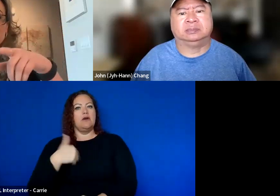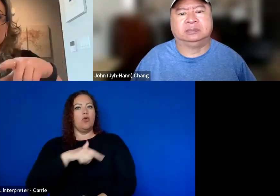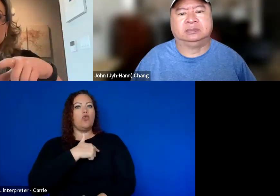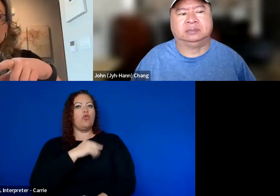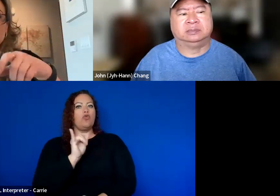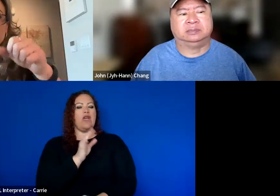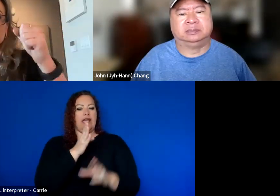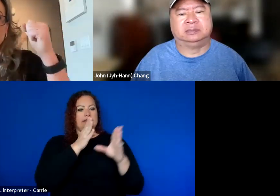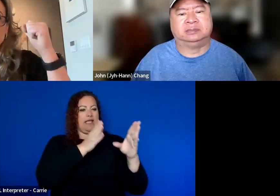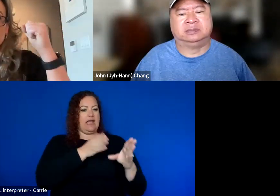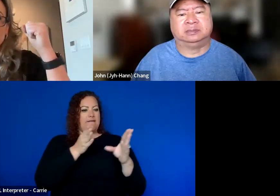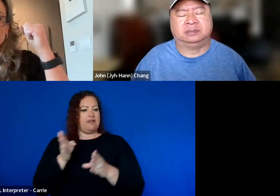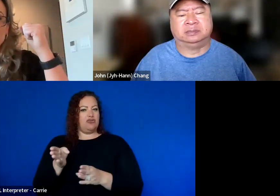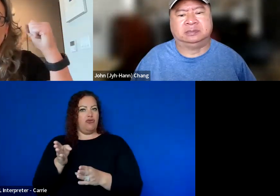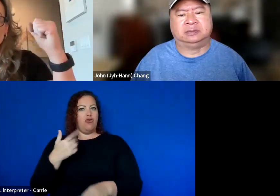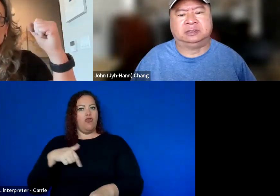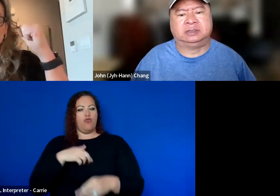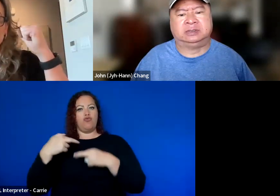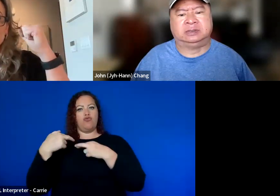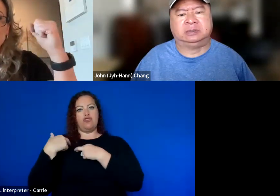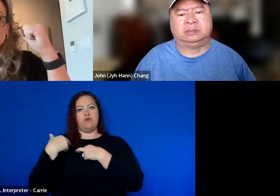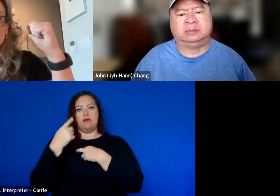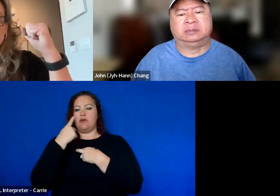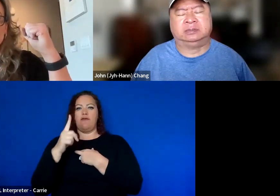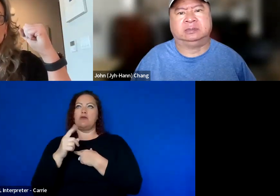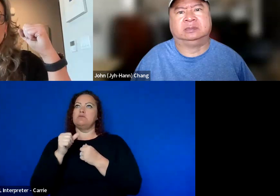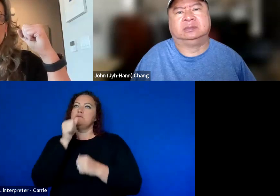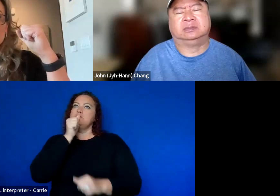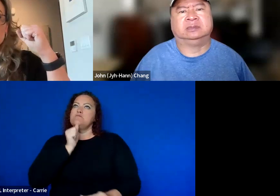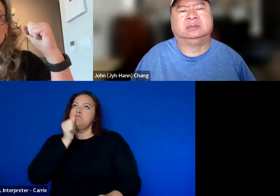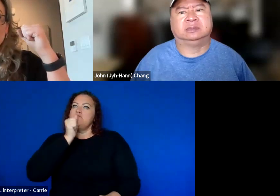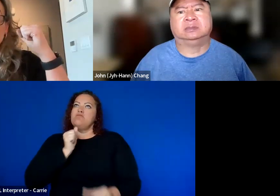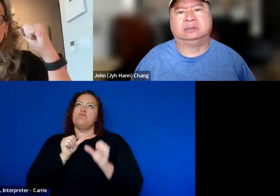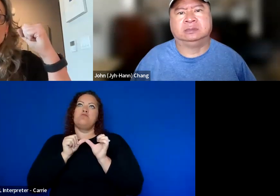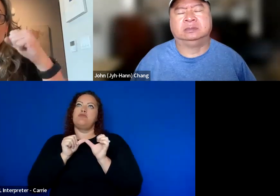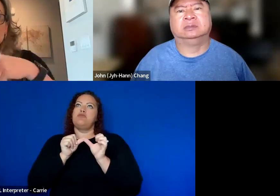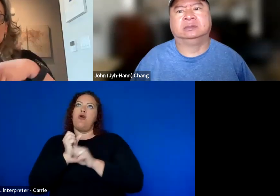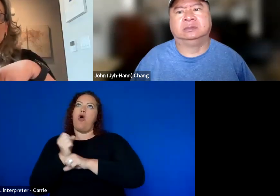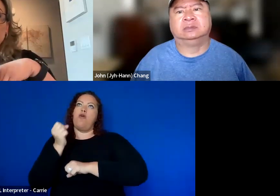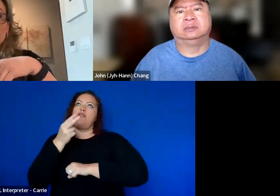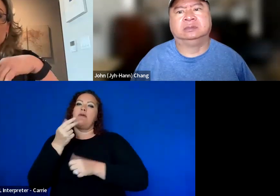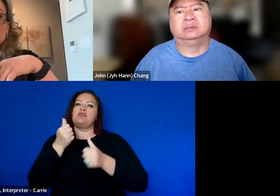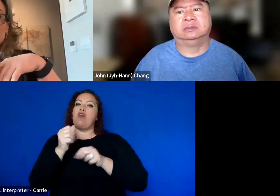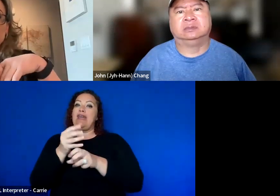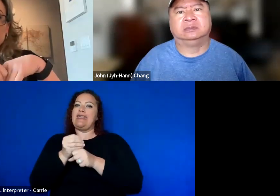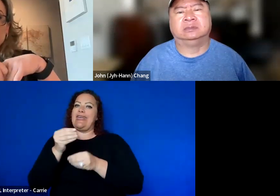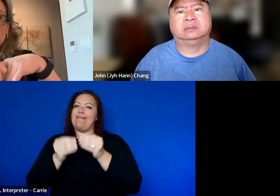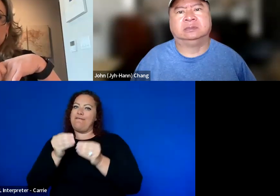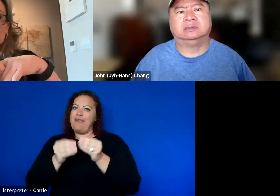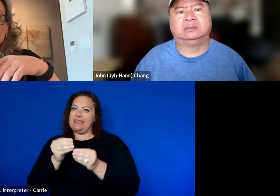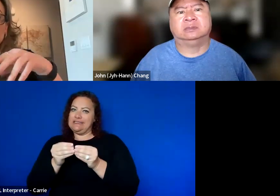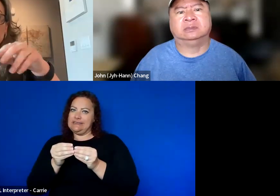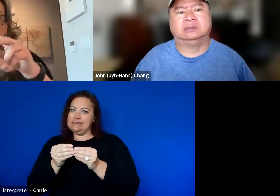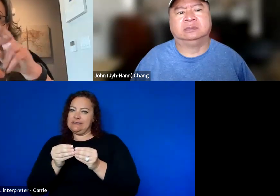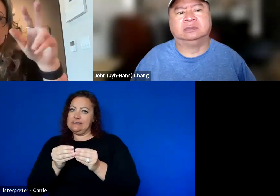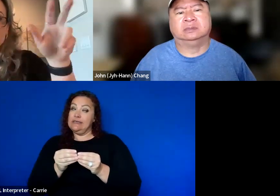as an individual are responsible for powering through and overcoming and trying to get fixed. Whereas the social